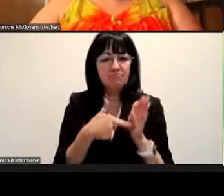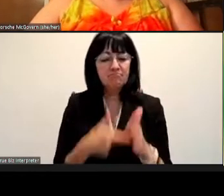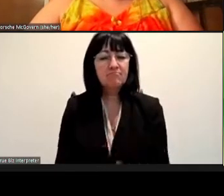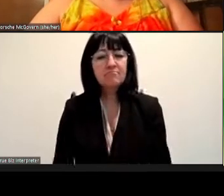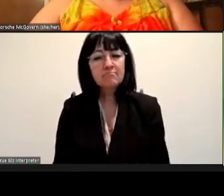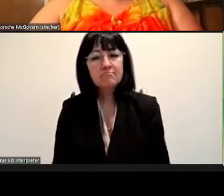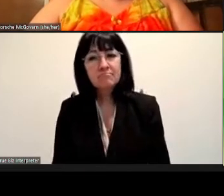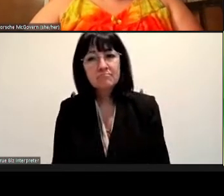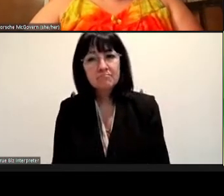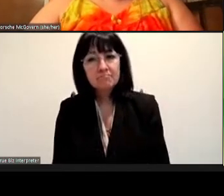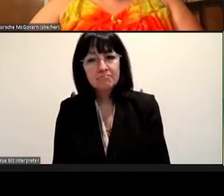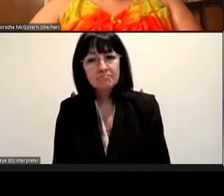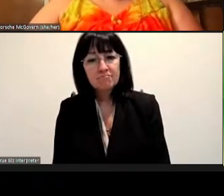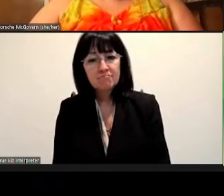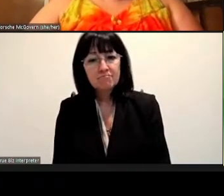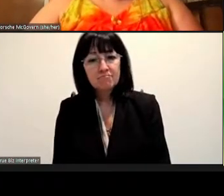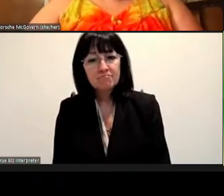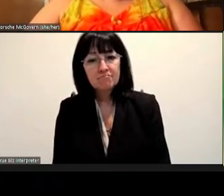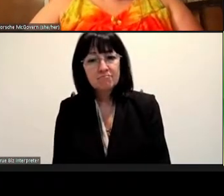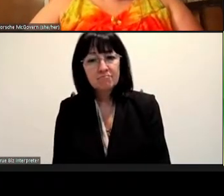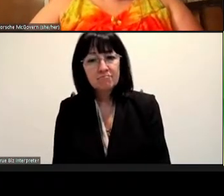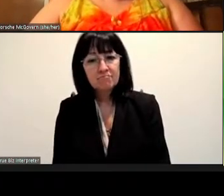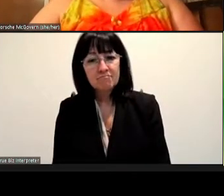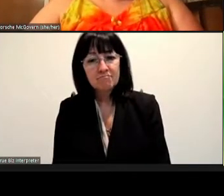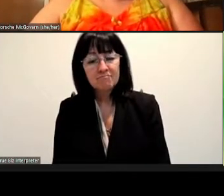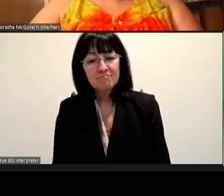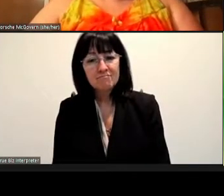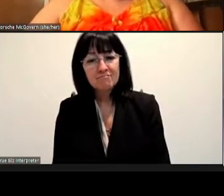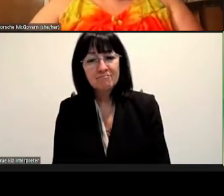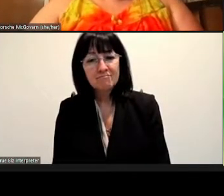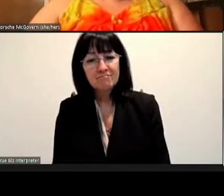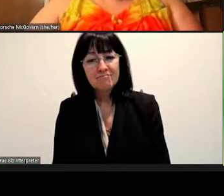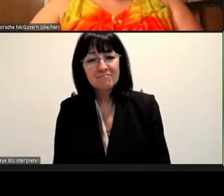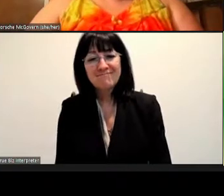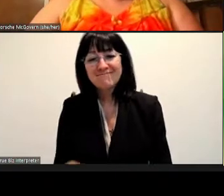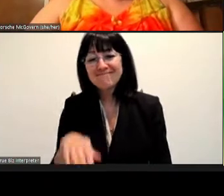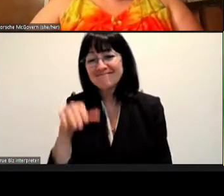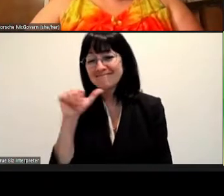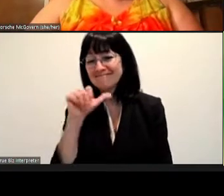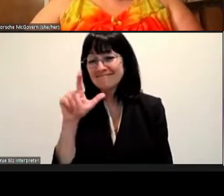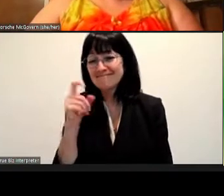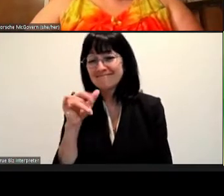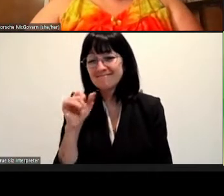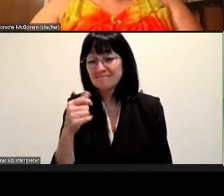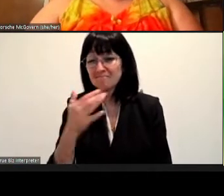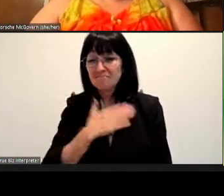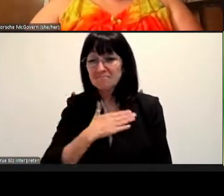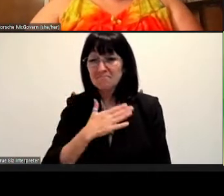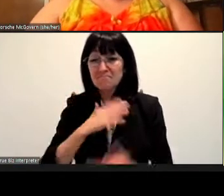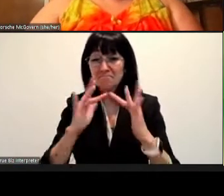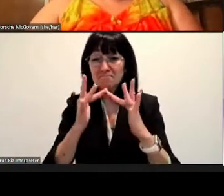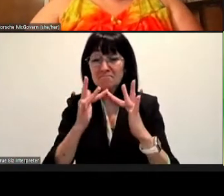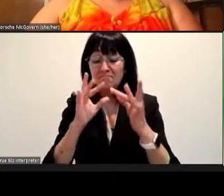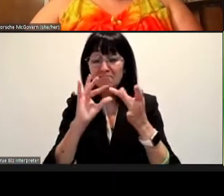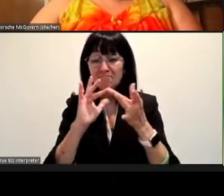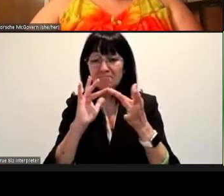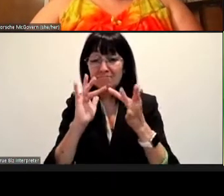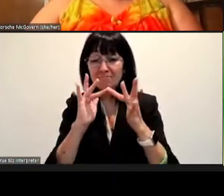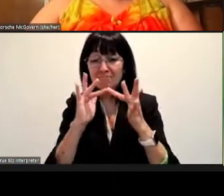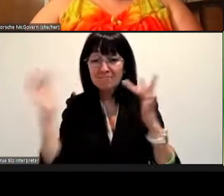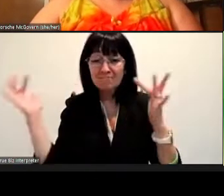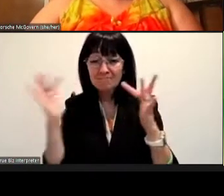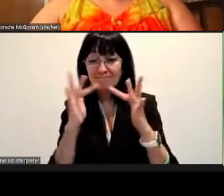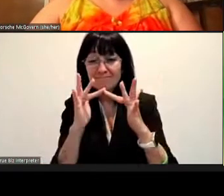Would someone repeat what this prompt was, since my internet connection cut out? I feel like I've been kind of